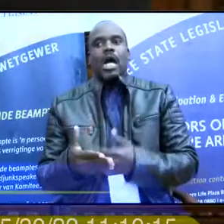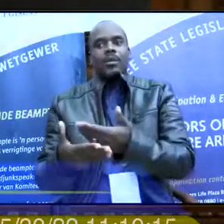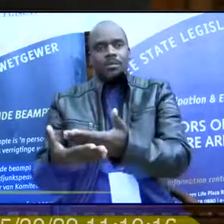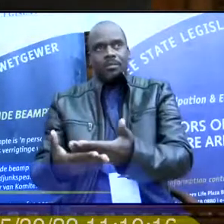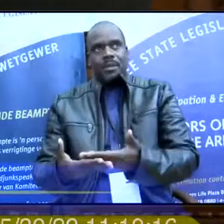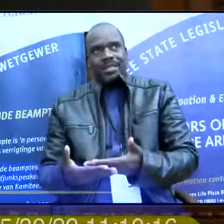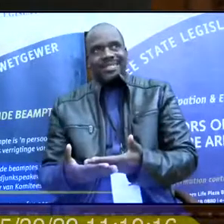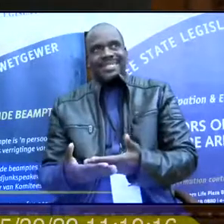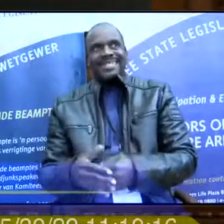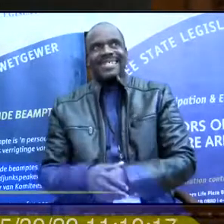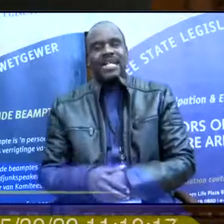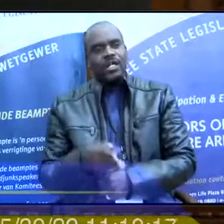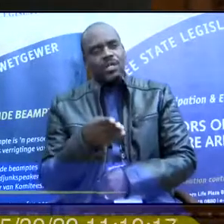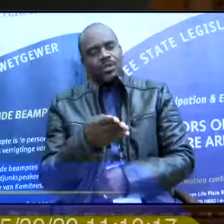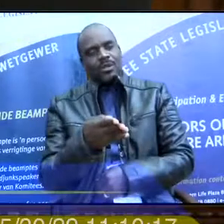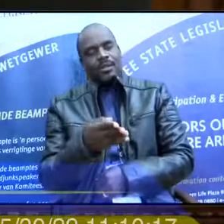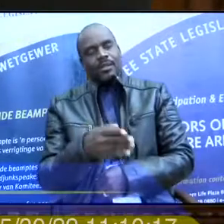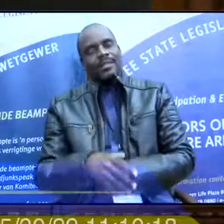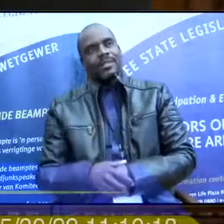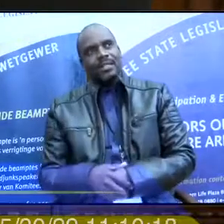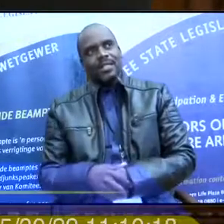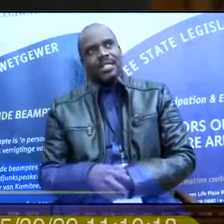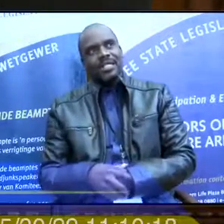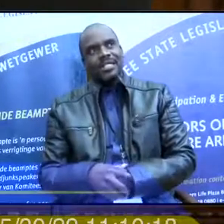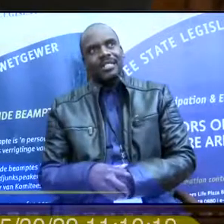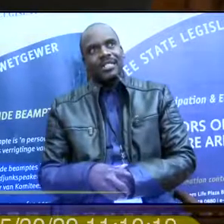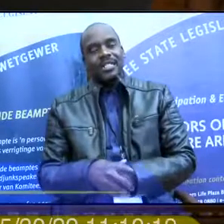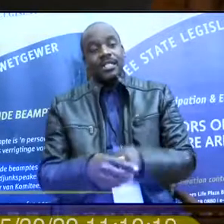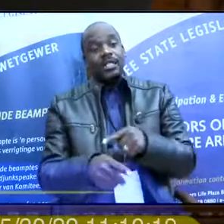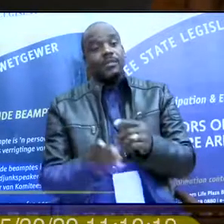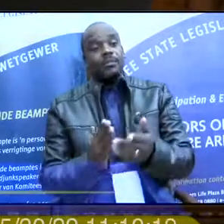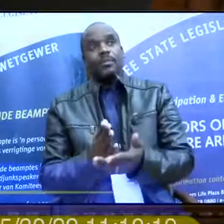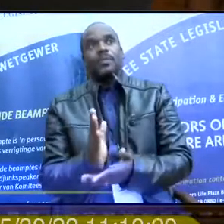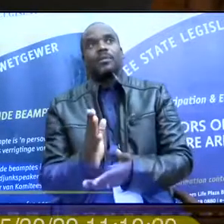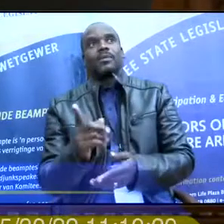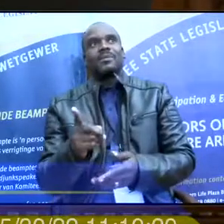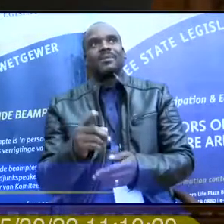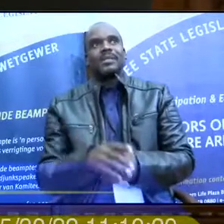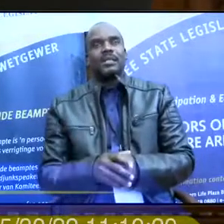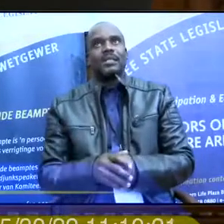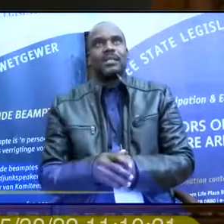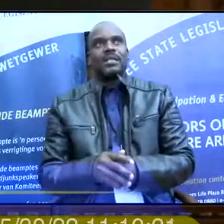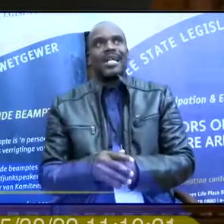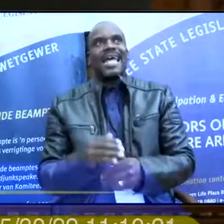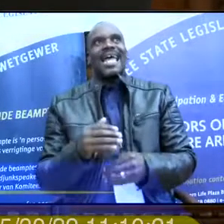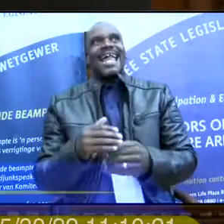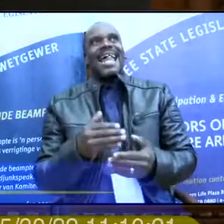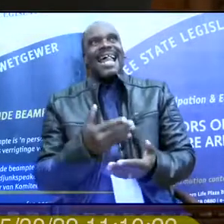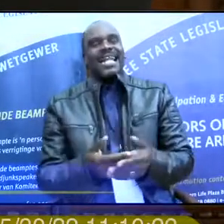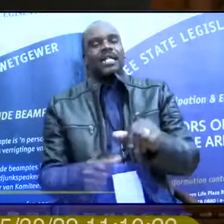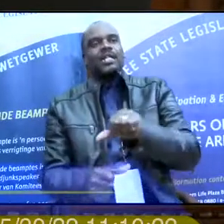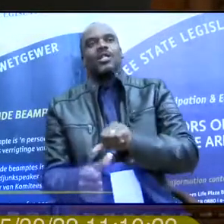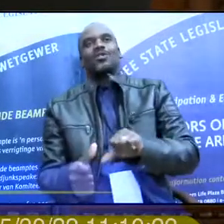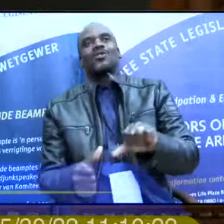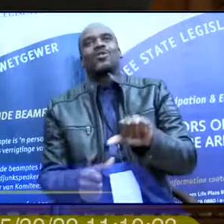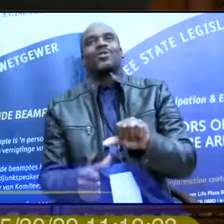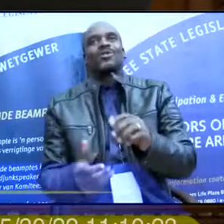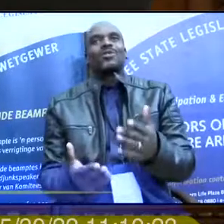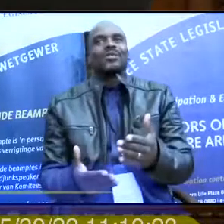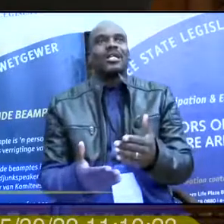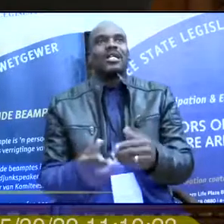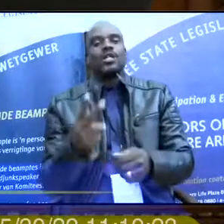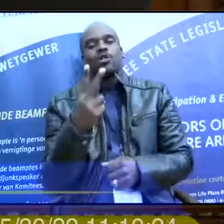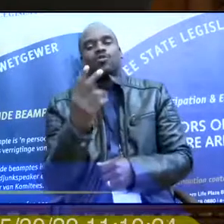and further to that the the gain from the rising commodity prices and the social unrest that we experience in